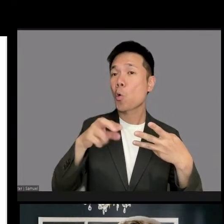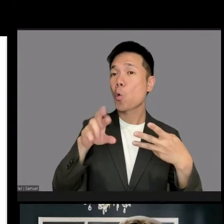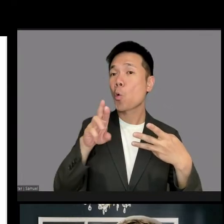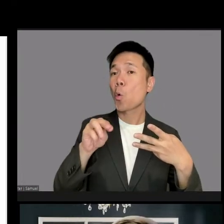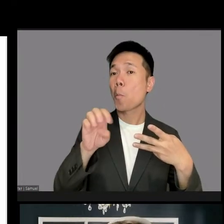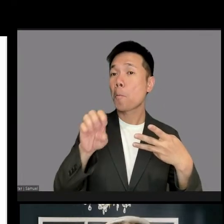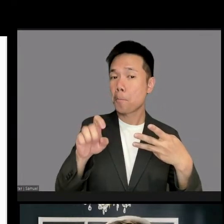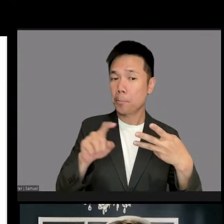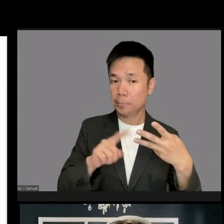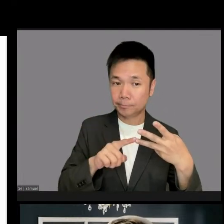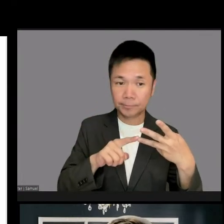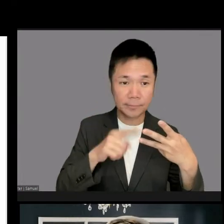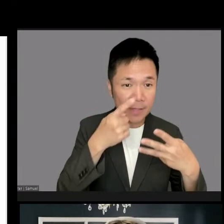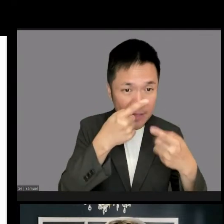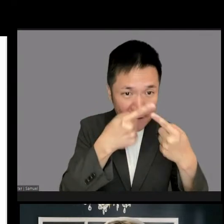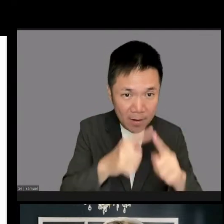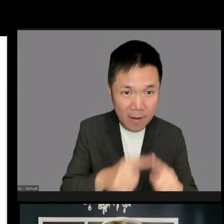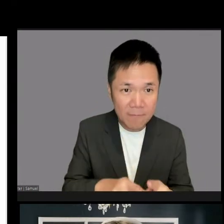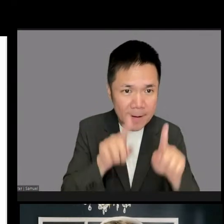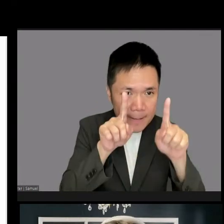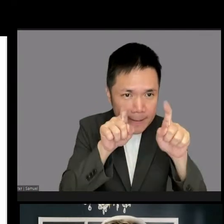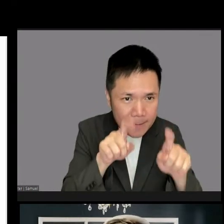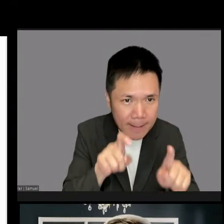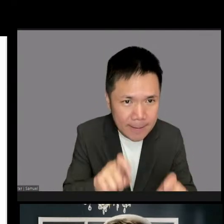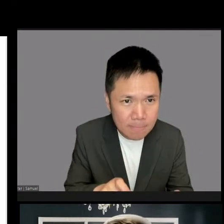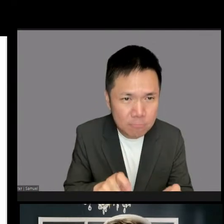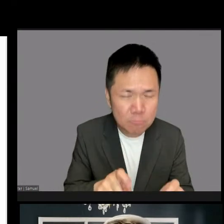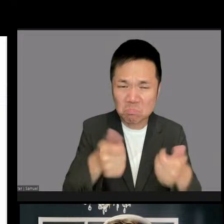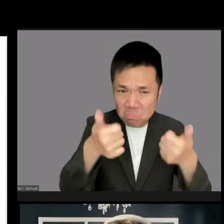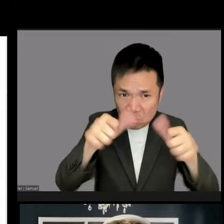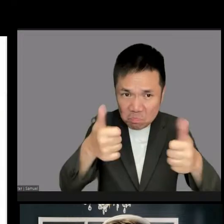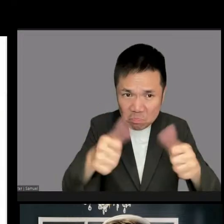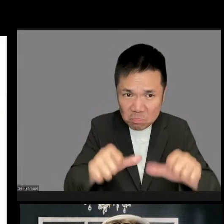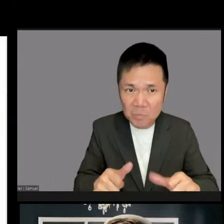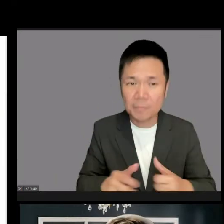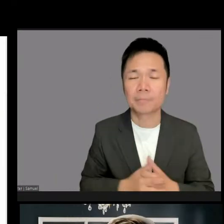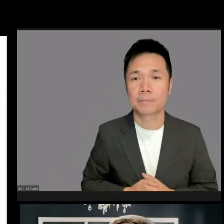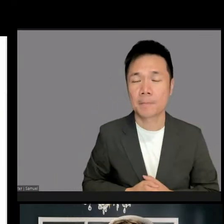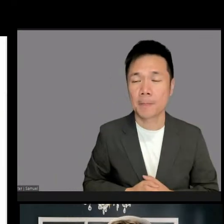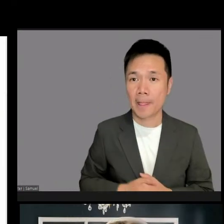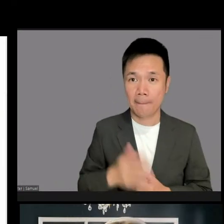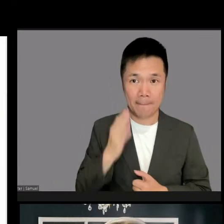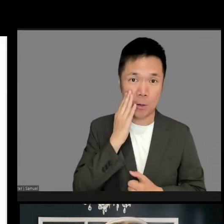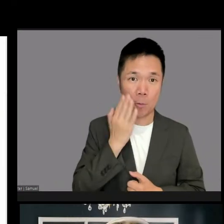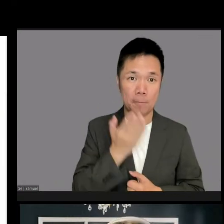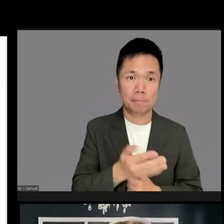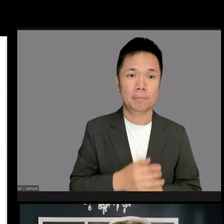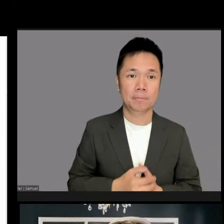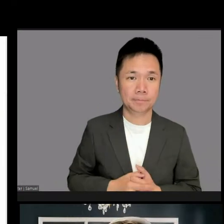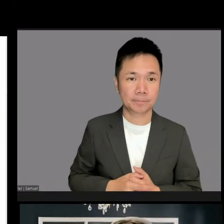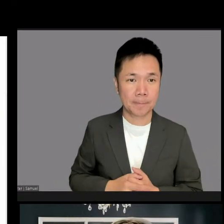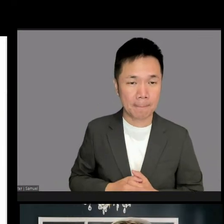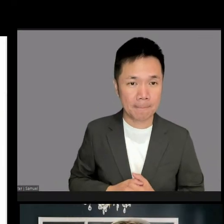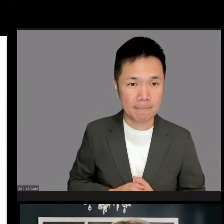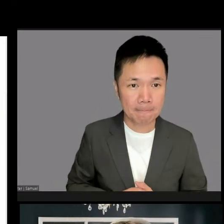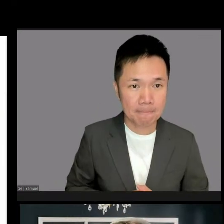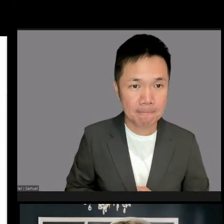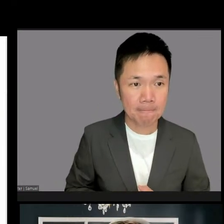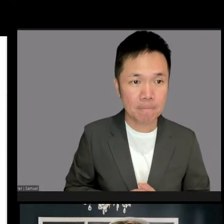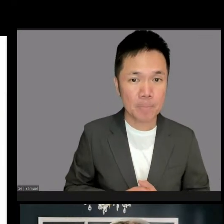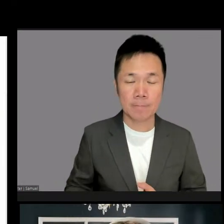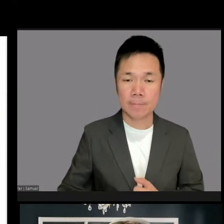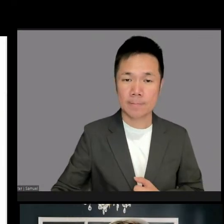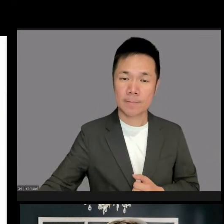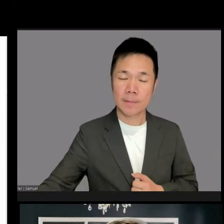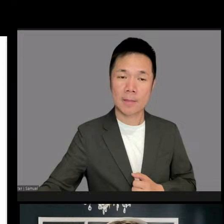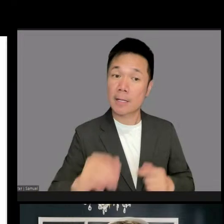of items that have passed the test. And then if there are any failures, they would also note that as well. So manual testing is the process